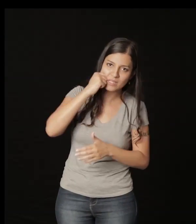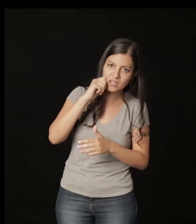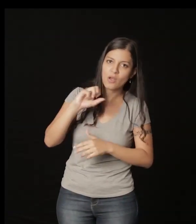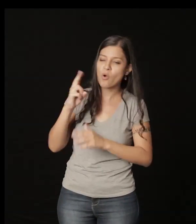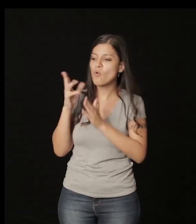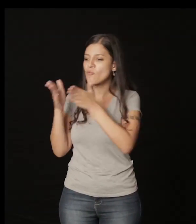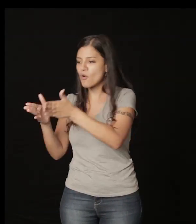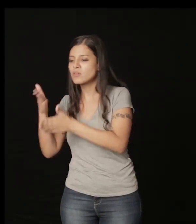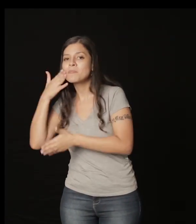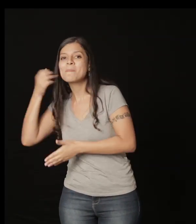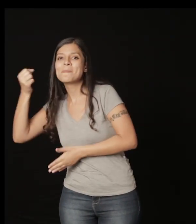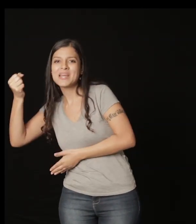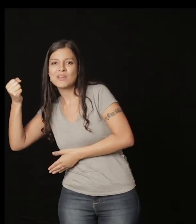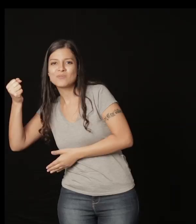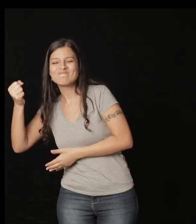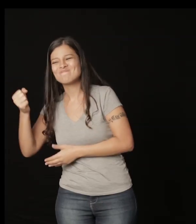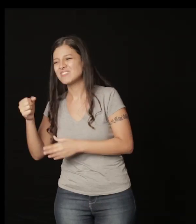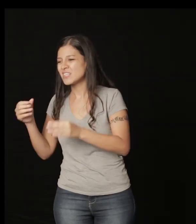couldn't get both.